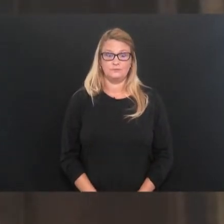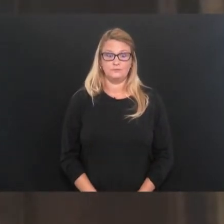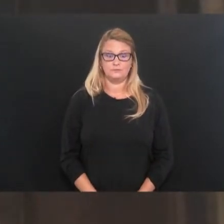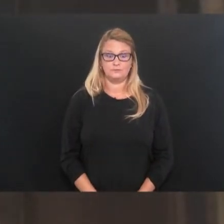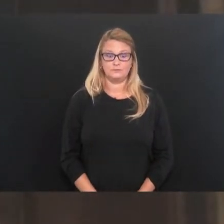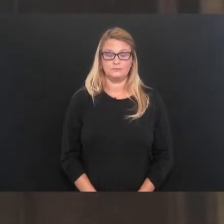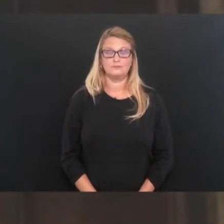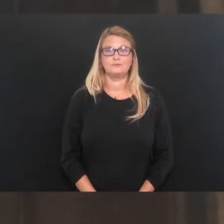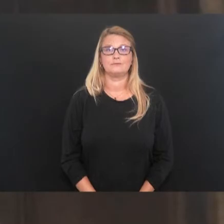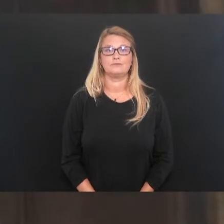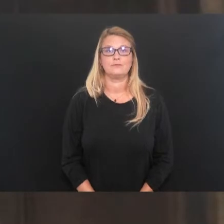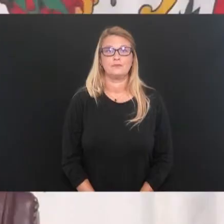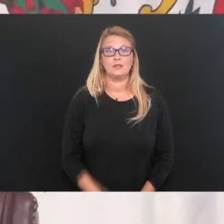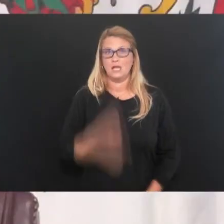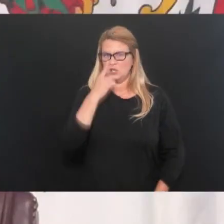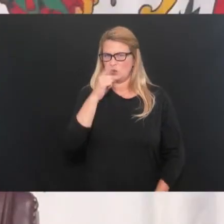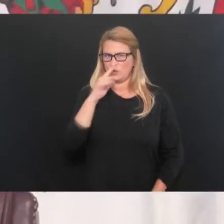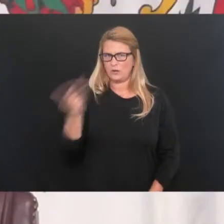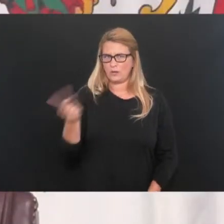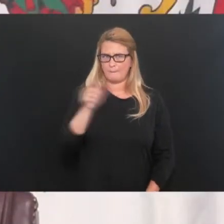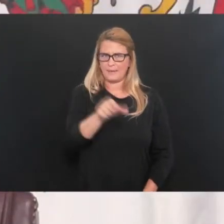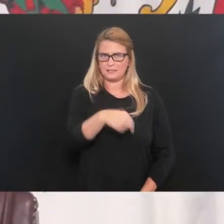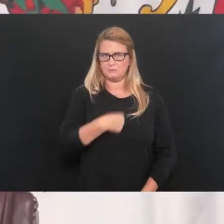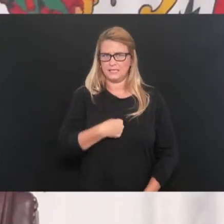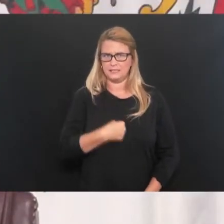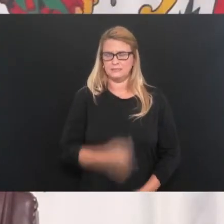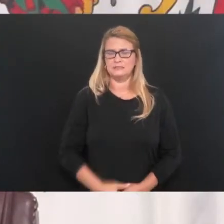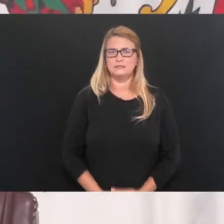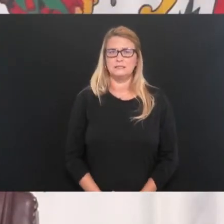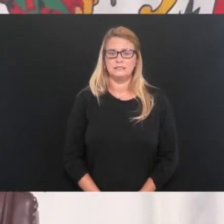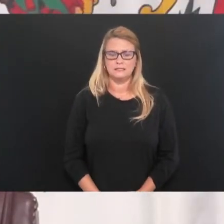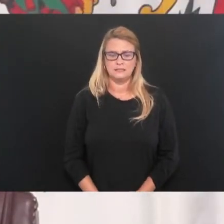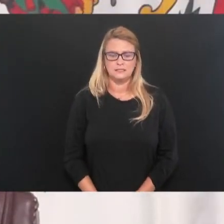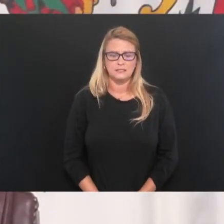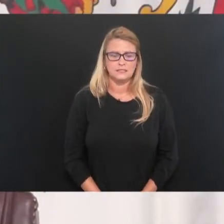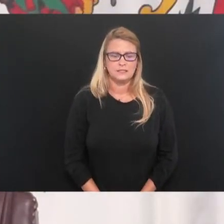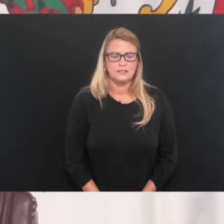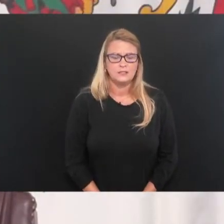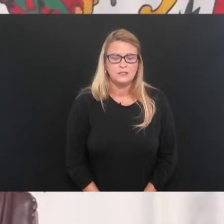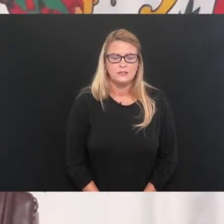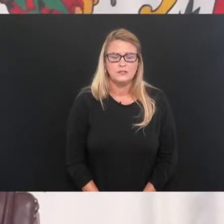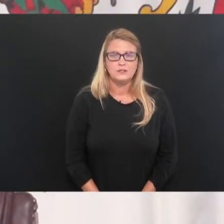And come back to me just 1 second, Jordan. Bob, you asked the question,